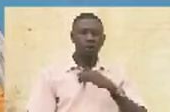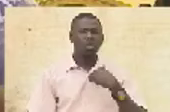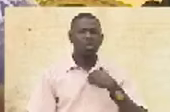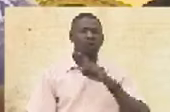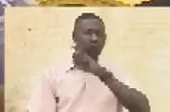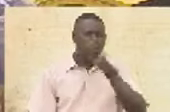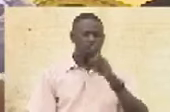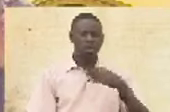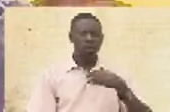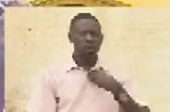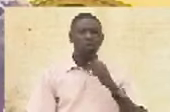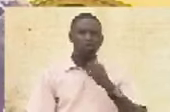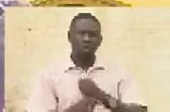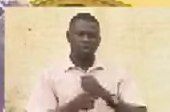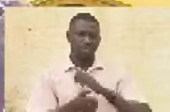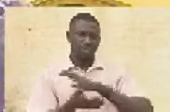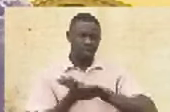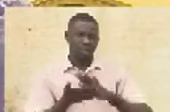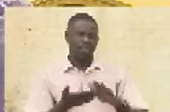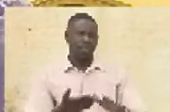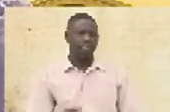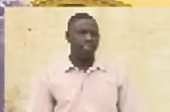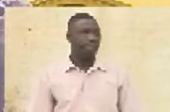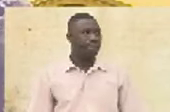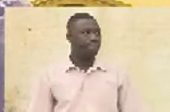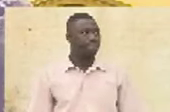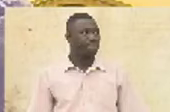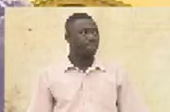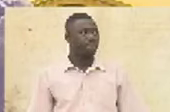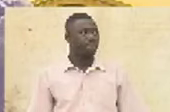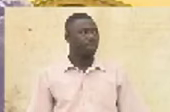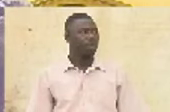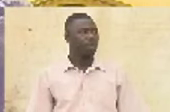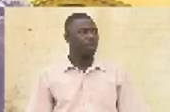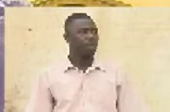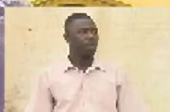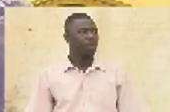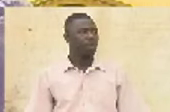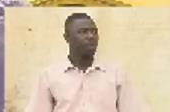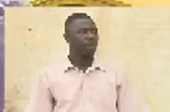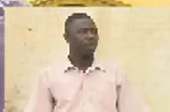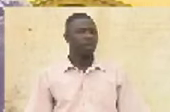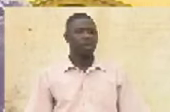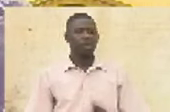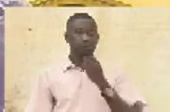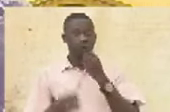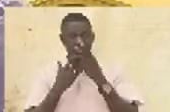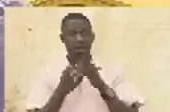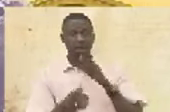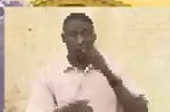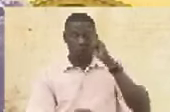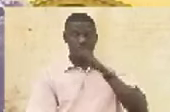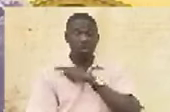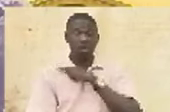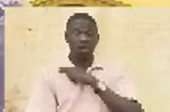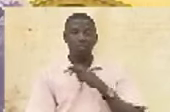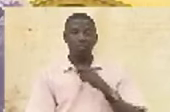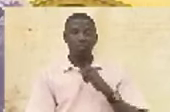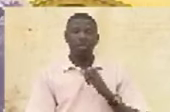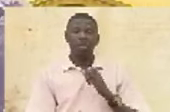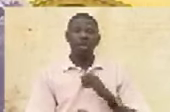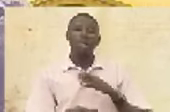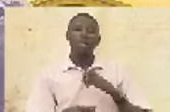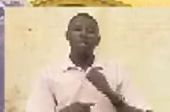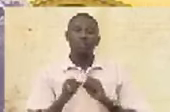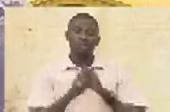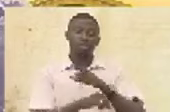place where I want you to clarify. Ko ibarin ke jara ko domina ultalu. You said the amount of money that you